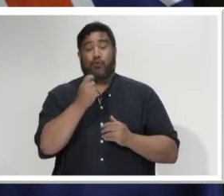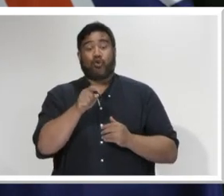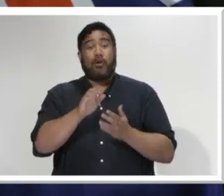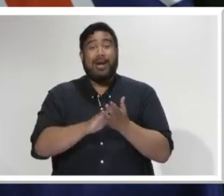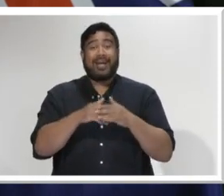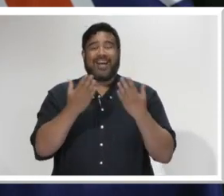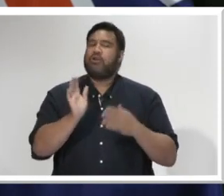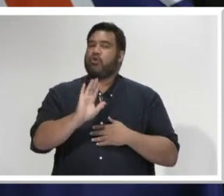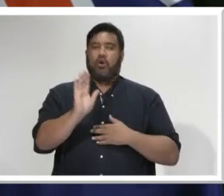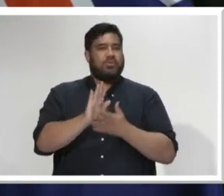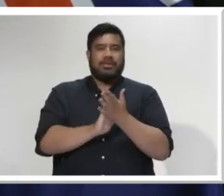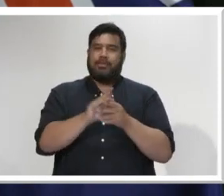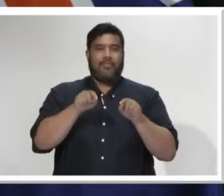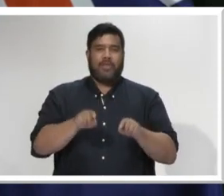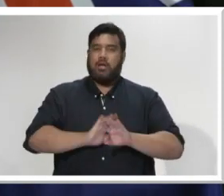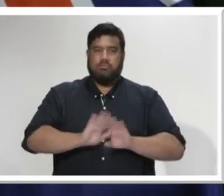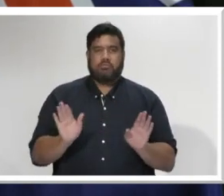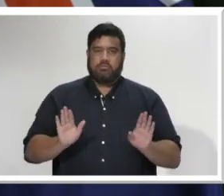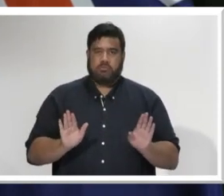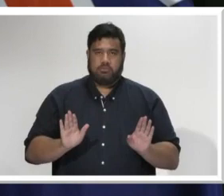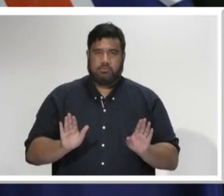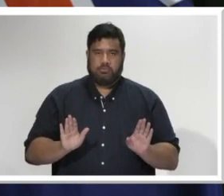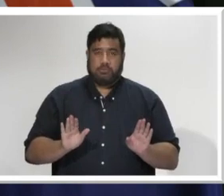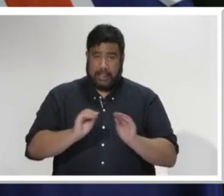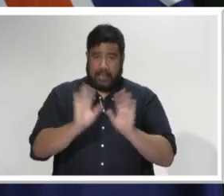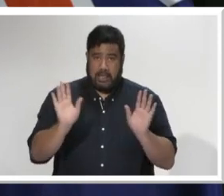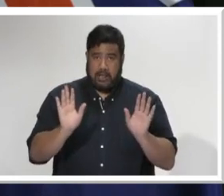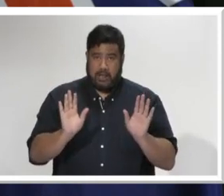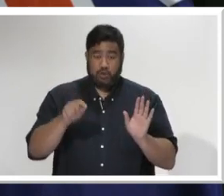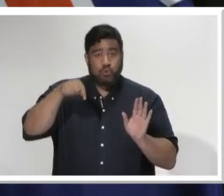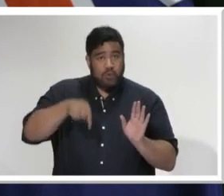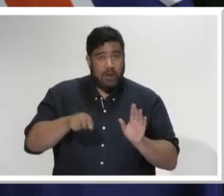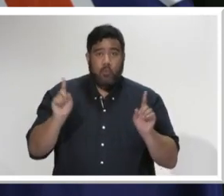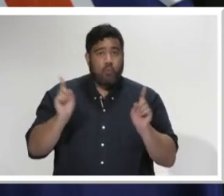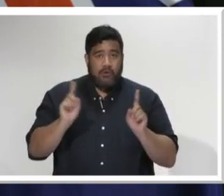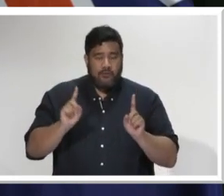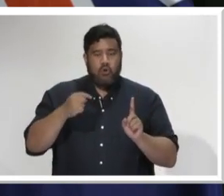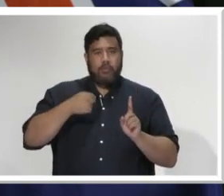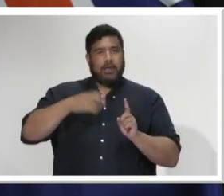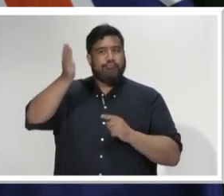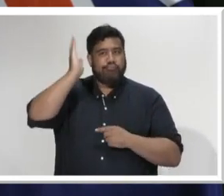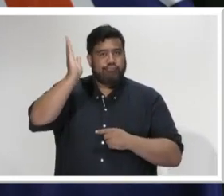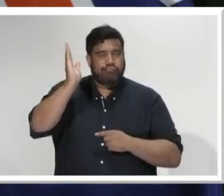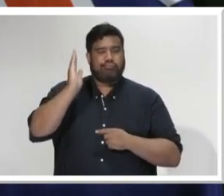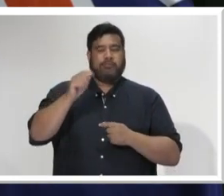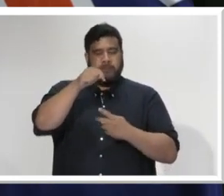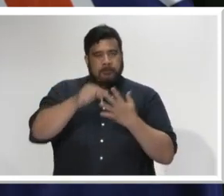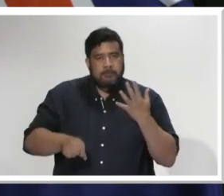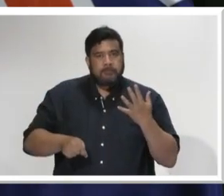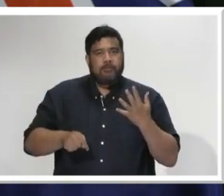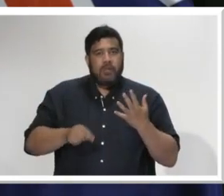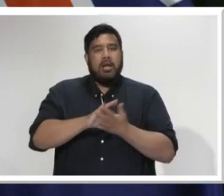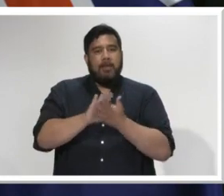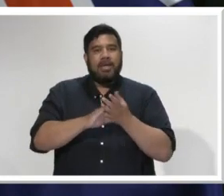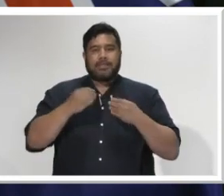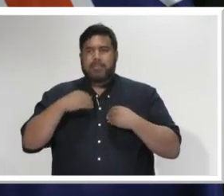Monday regarding the current lockdown. Today is instead about giving time for business and in fact everyone